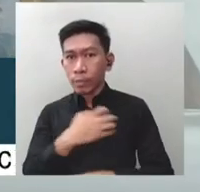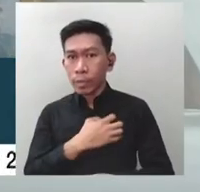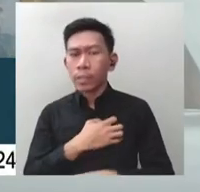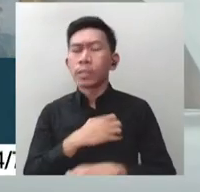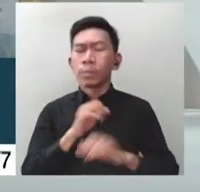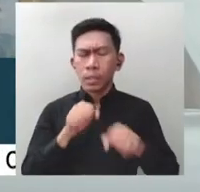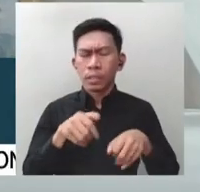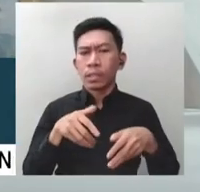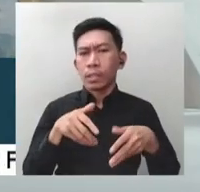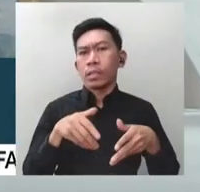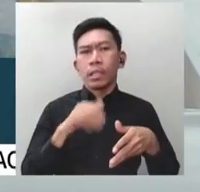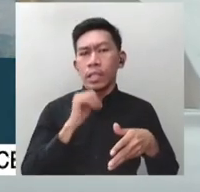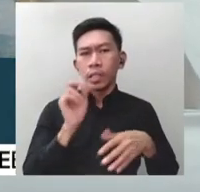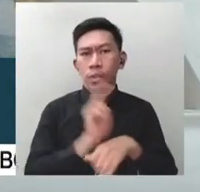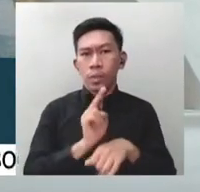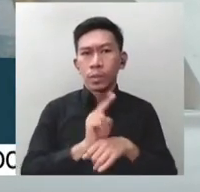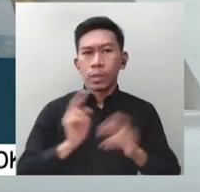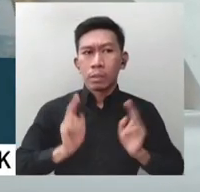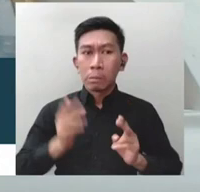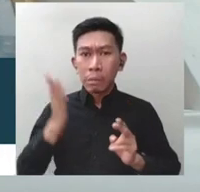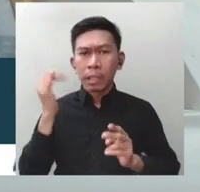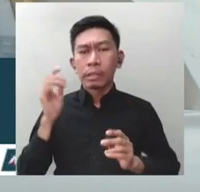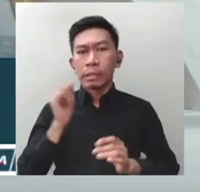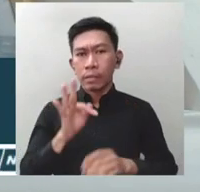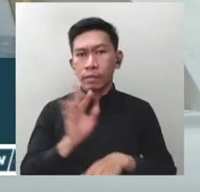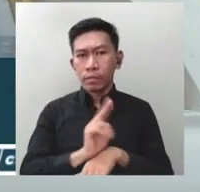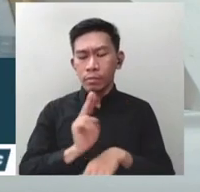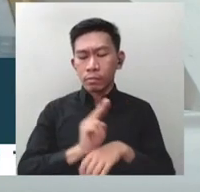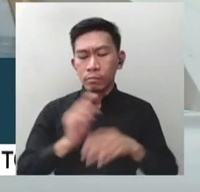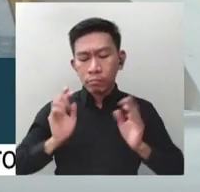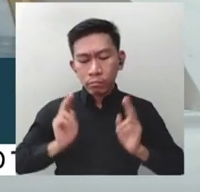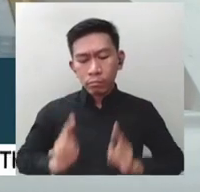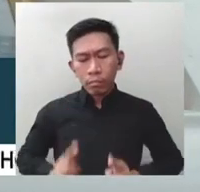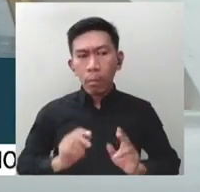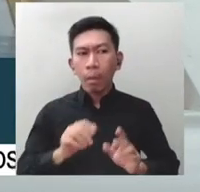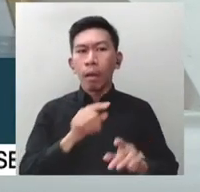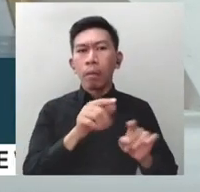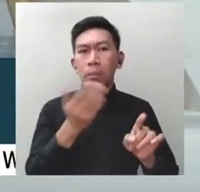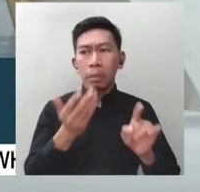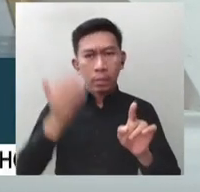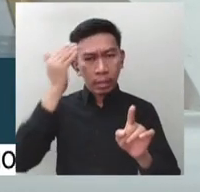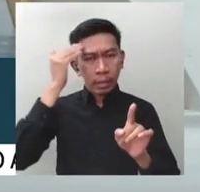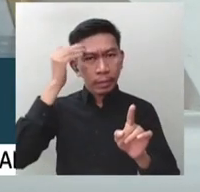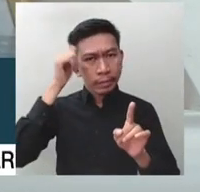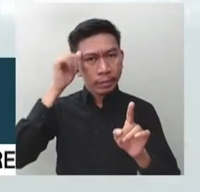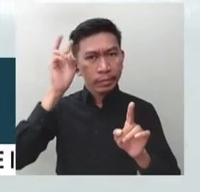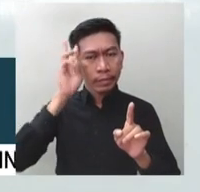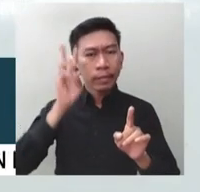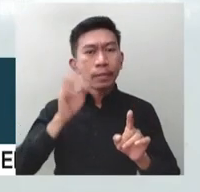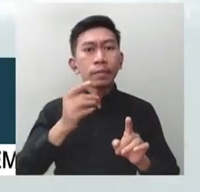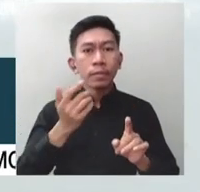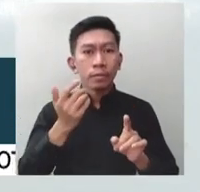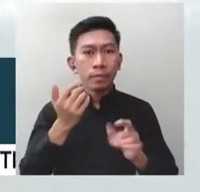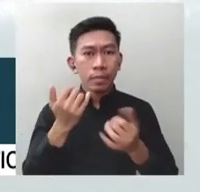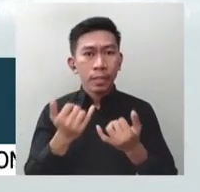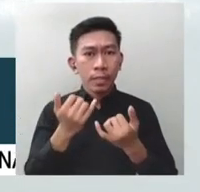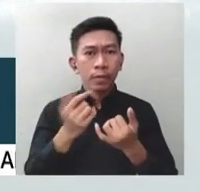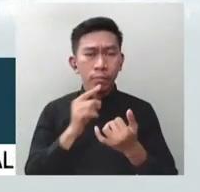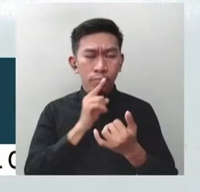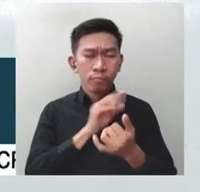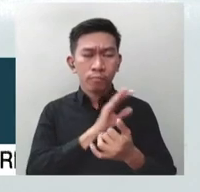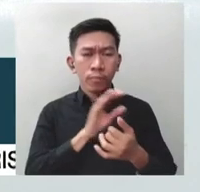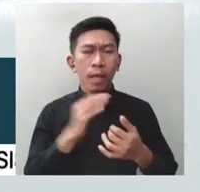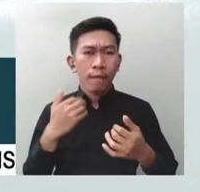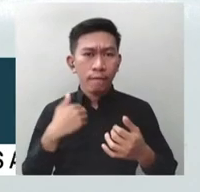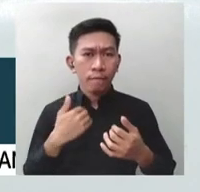to alert the subject of the police operation. In this case, according to them, they were conducting a legitimate manhunt operation